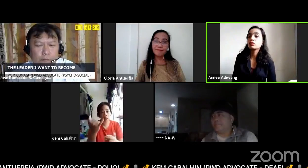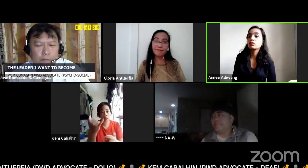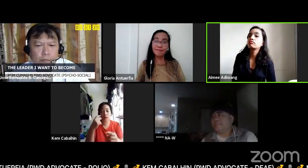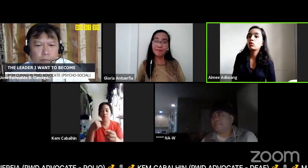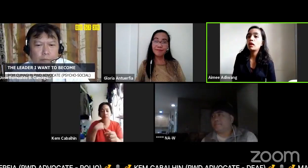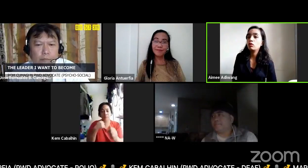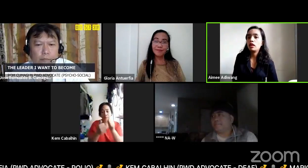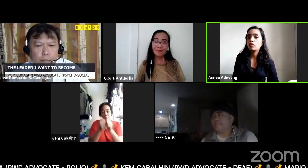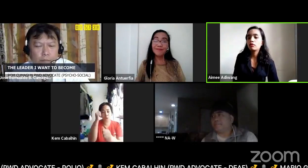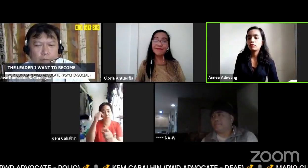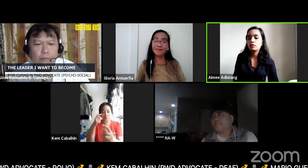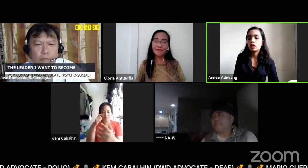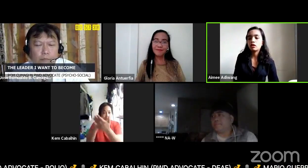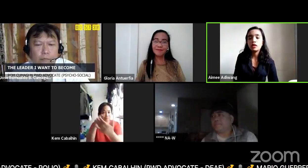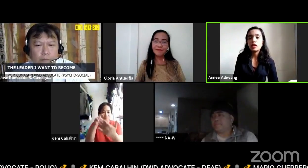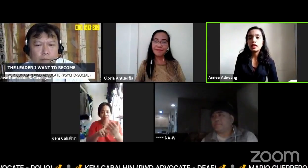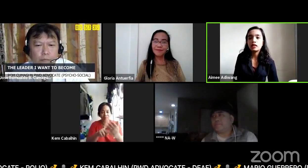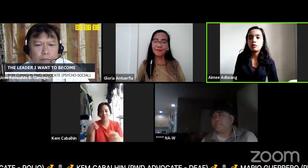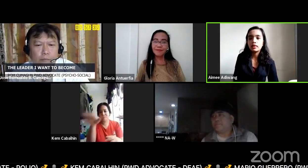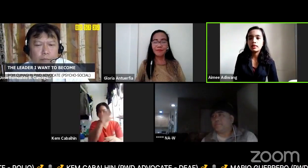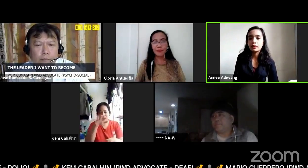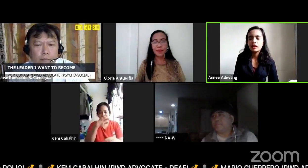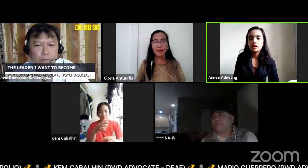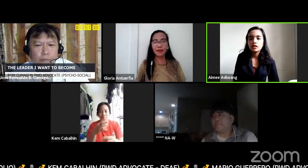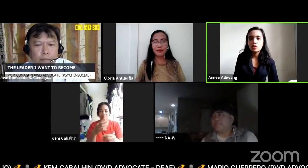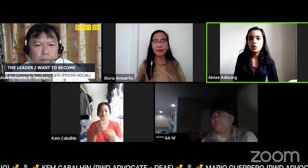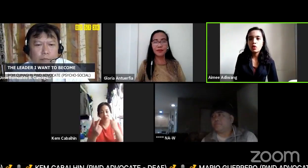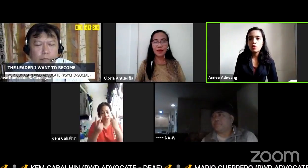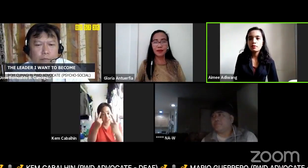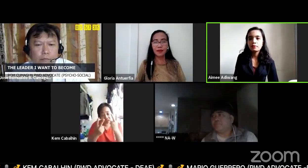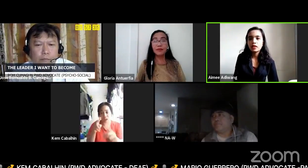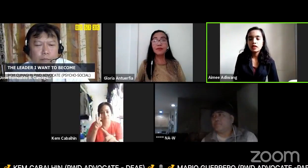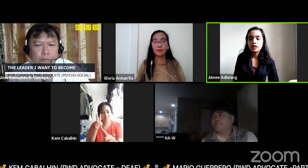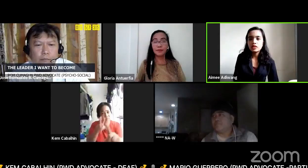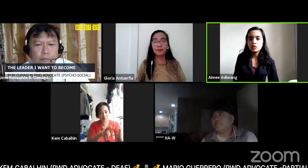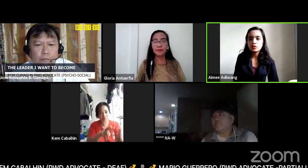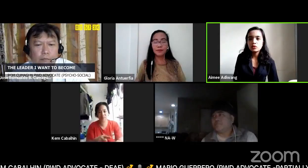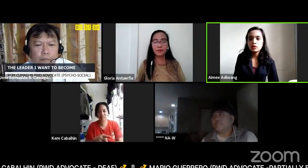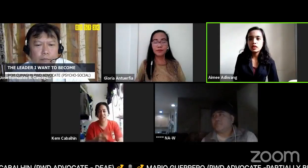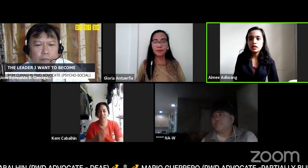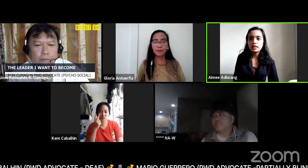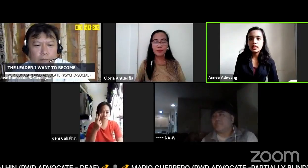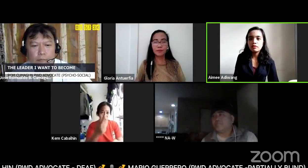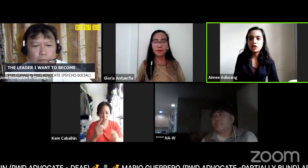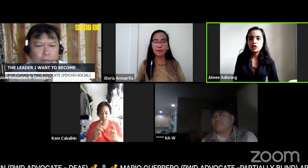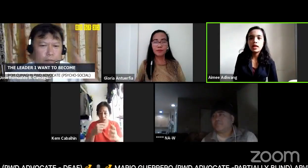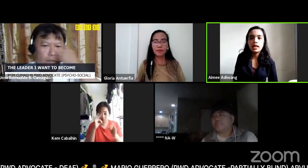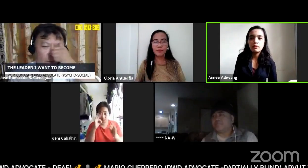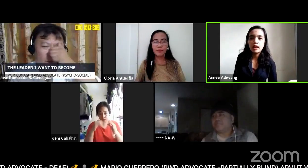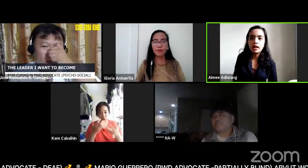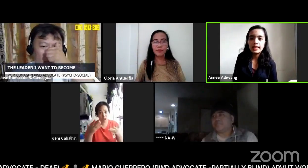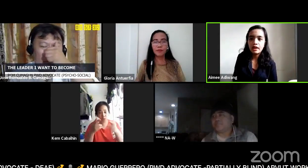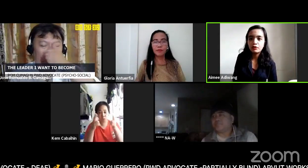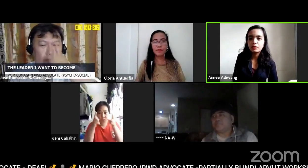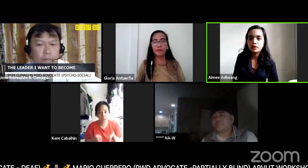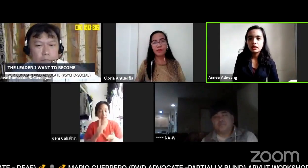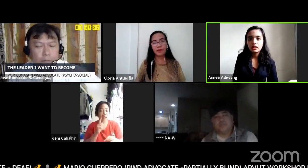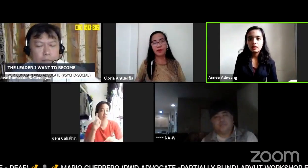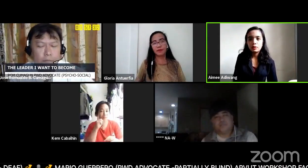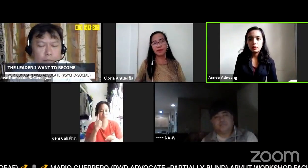writing is a good one way of communicating with them. So, kasi nga visual ang